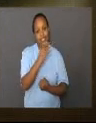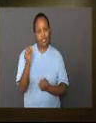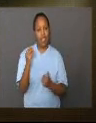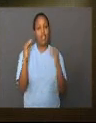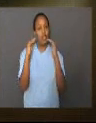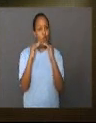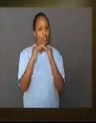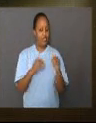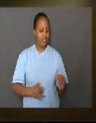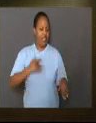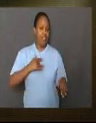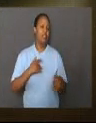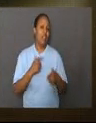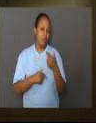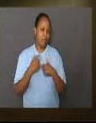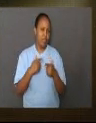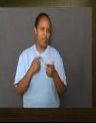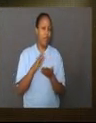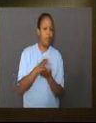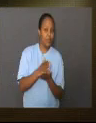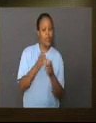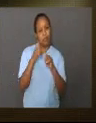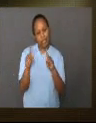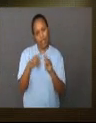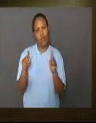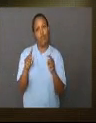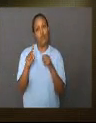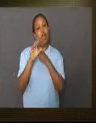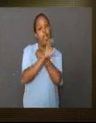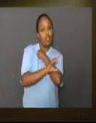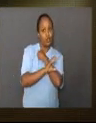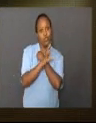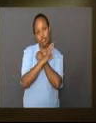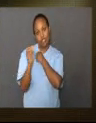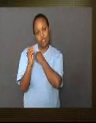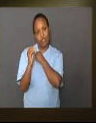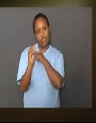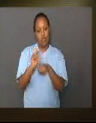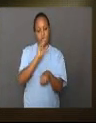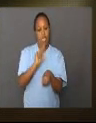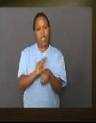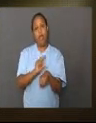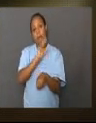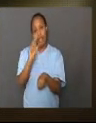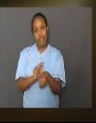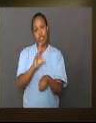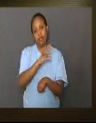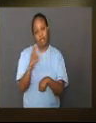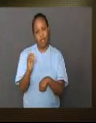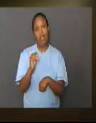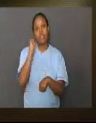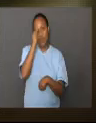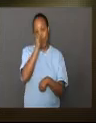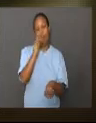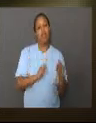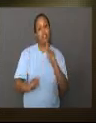and equality between the different nations, nationalities, and peoples